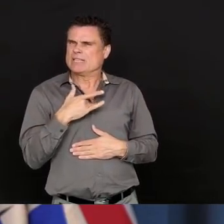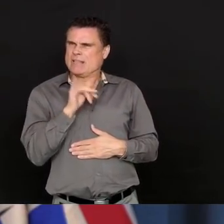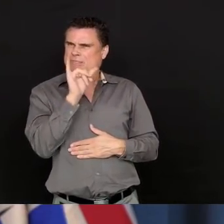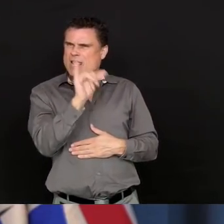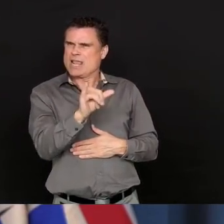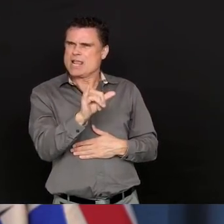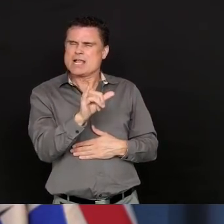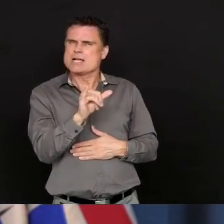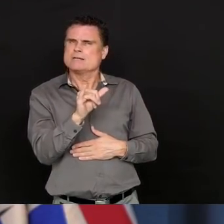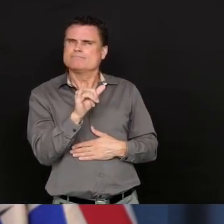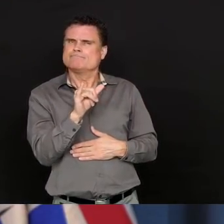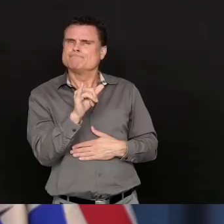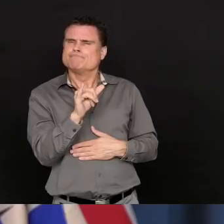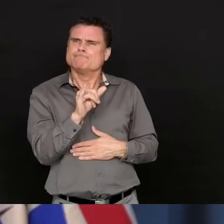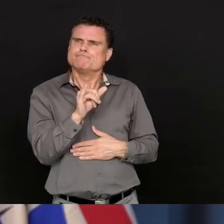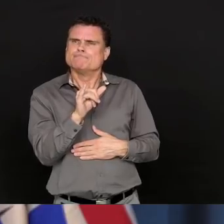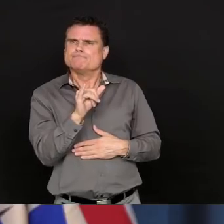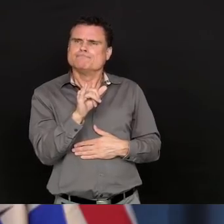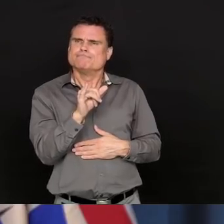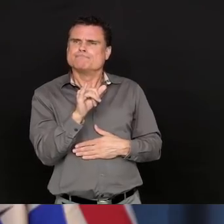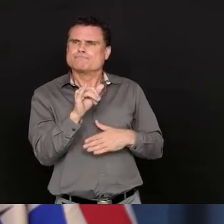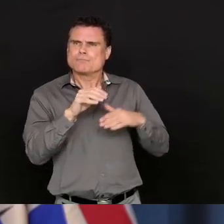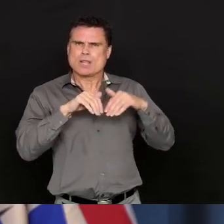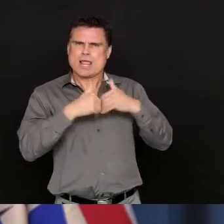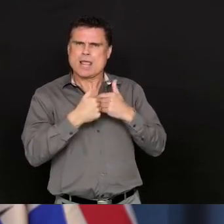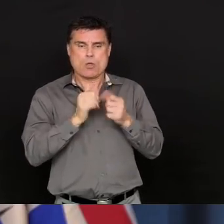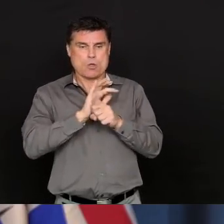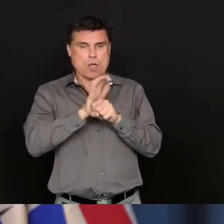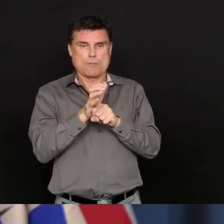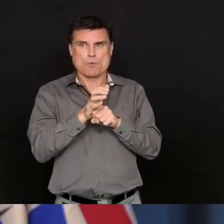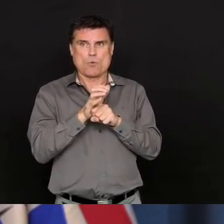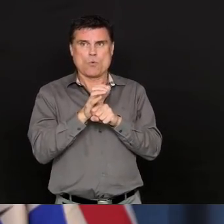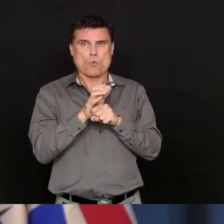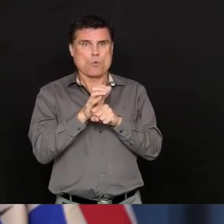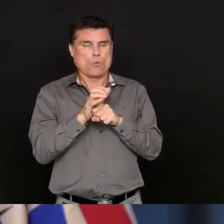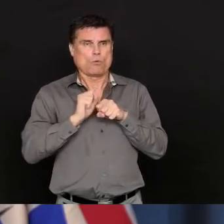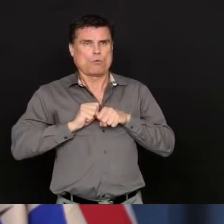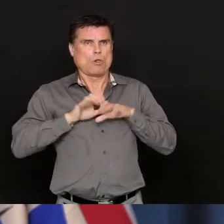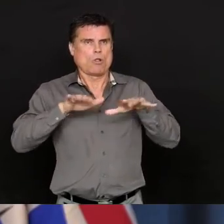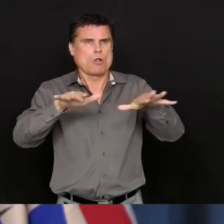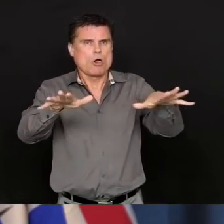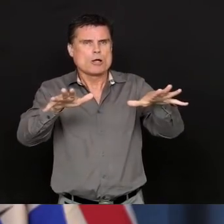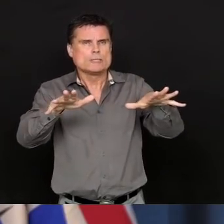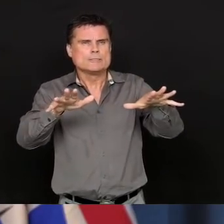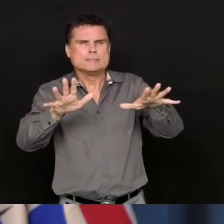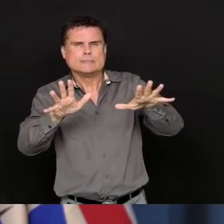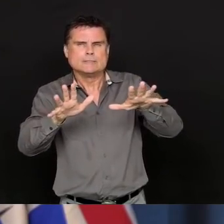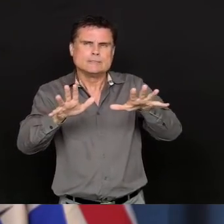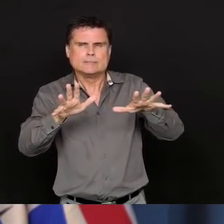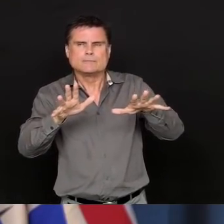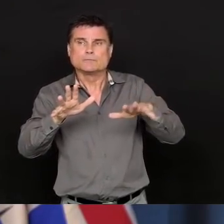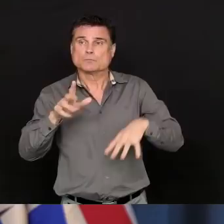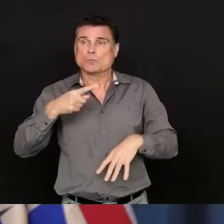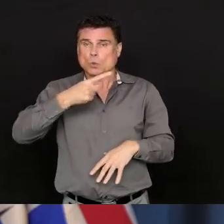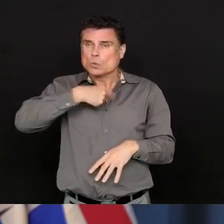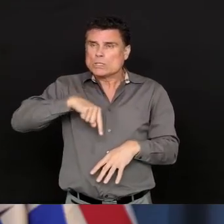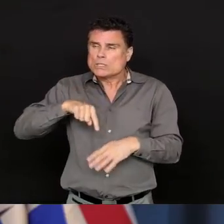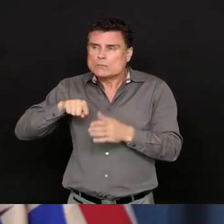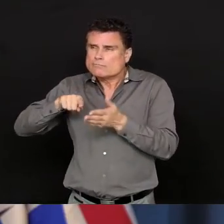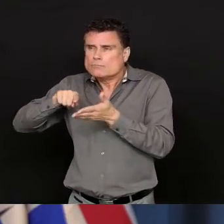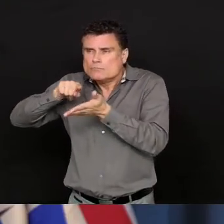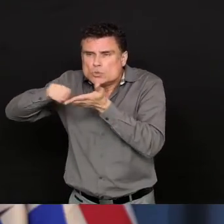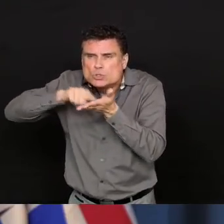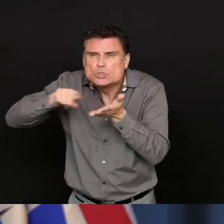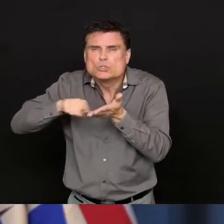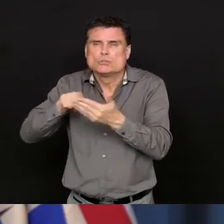potential asymptomatic spread, but the literature has not changed that much. And we've been looking at this very carefully, and Dr. Tam